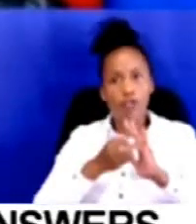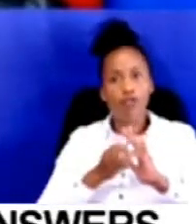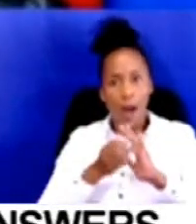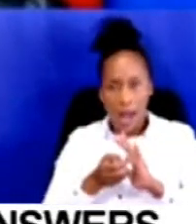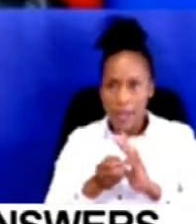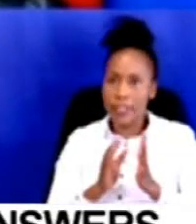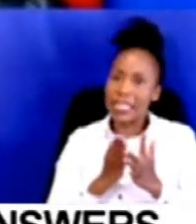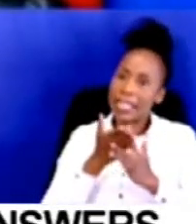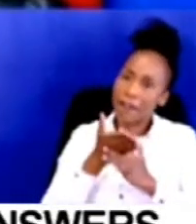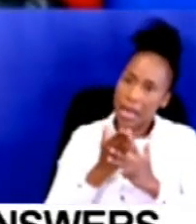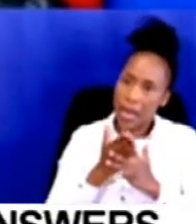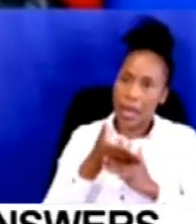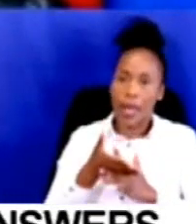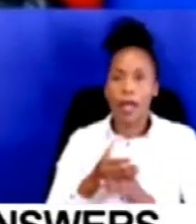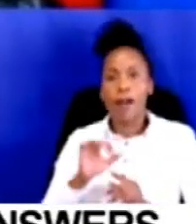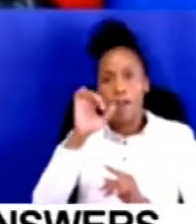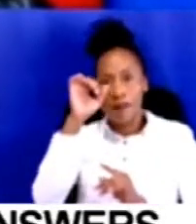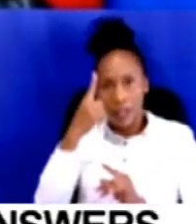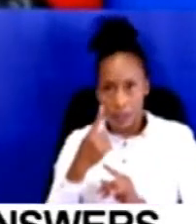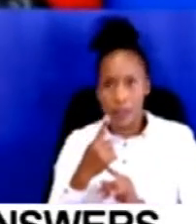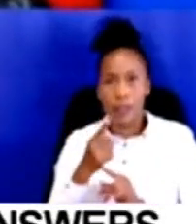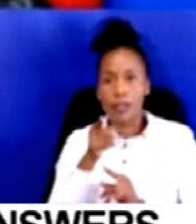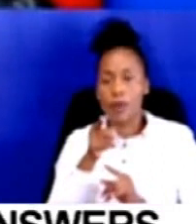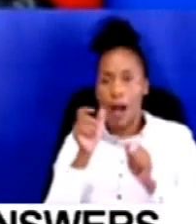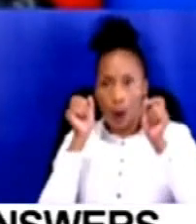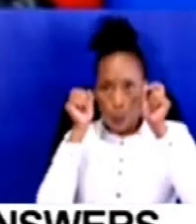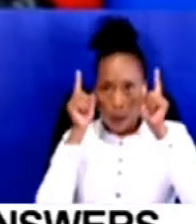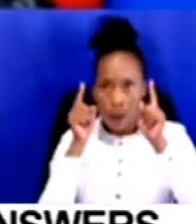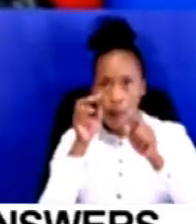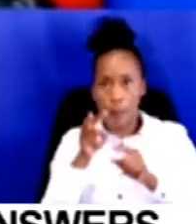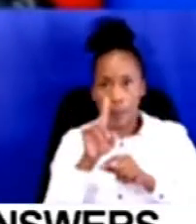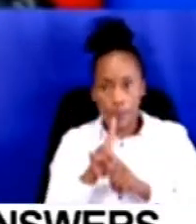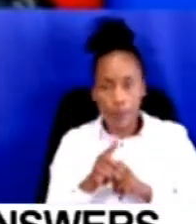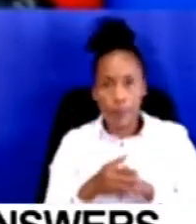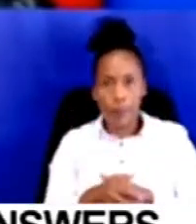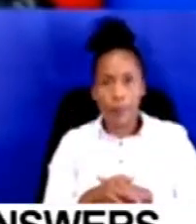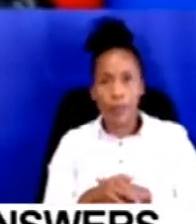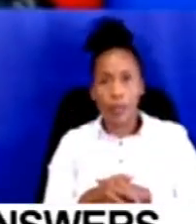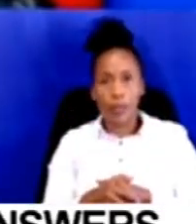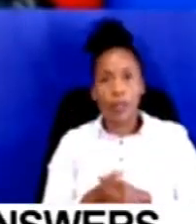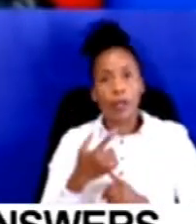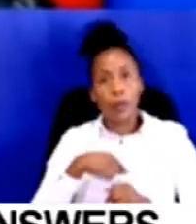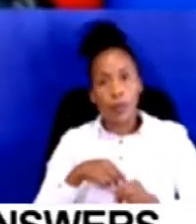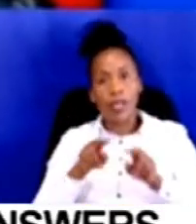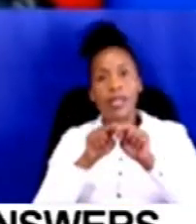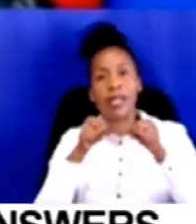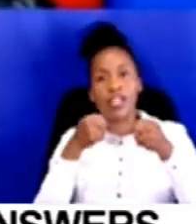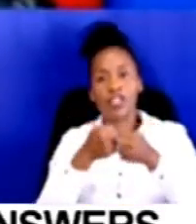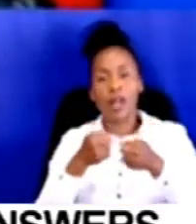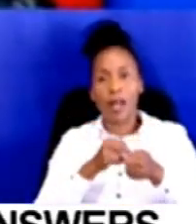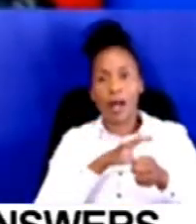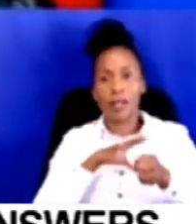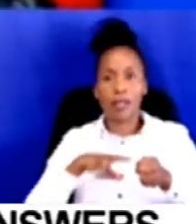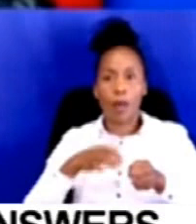intervene. Firstly, you'll be aware that as the National Council of